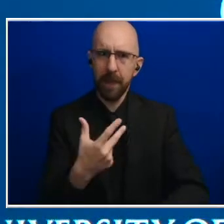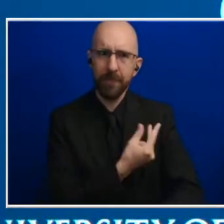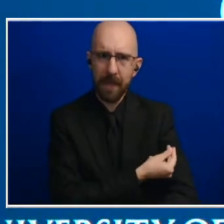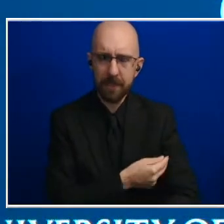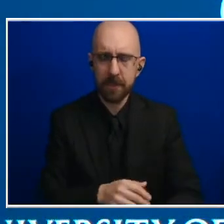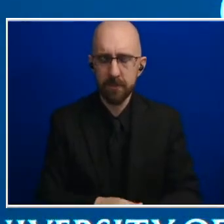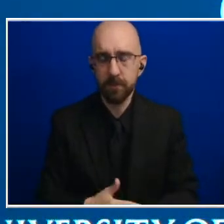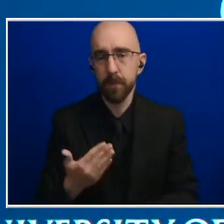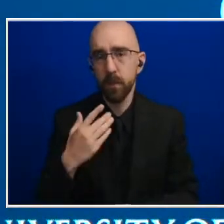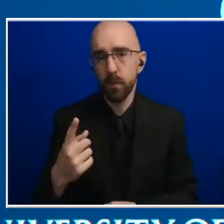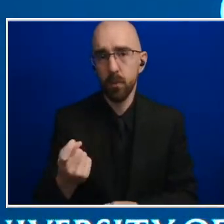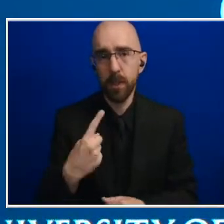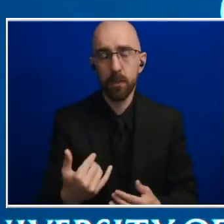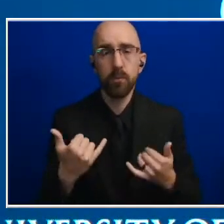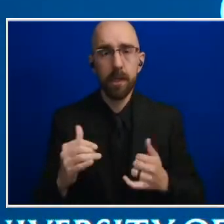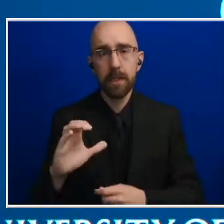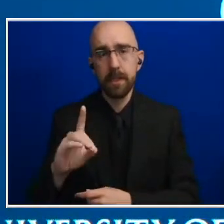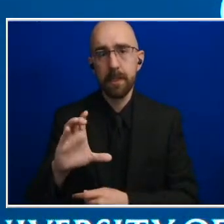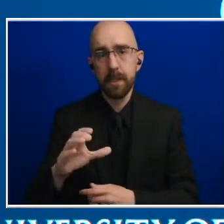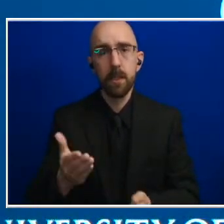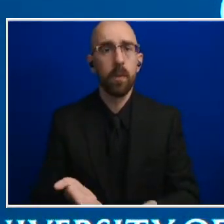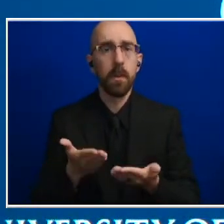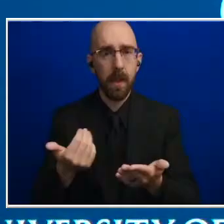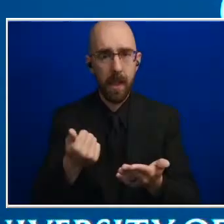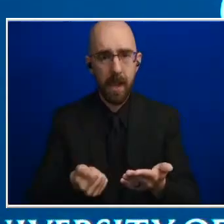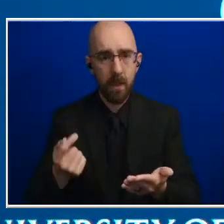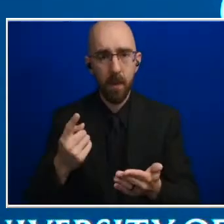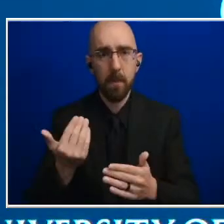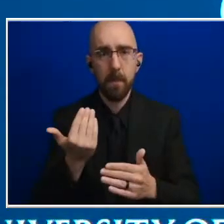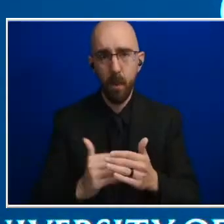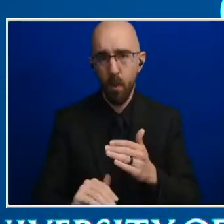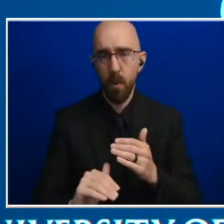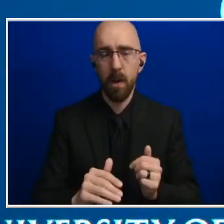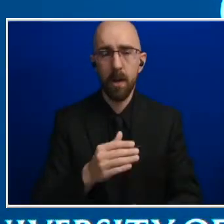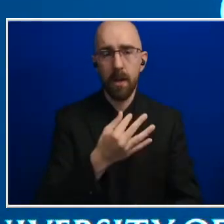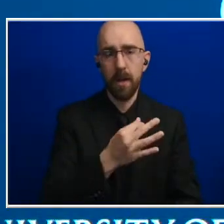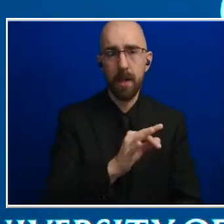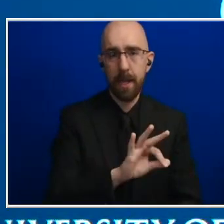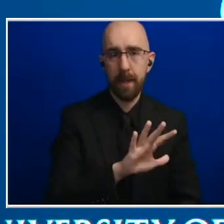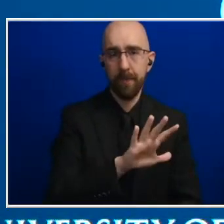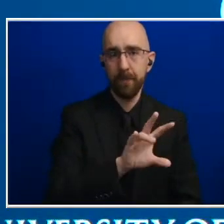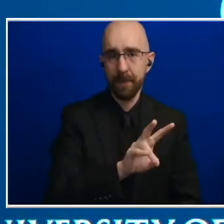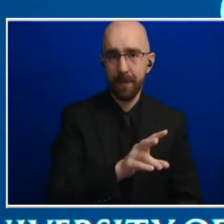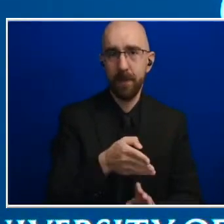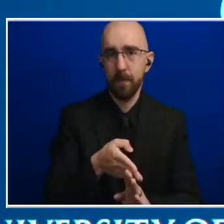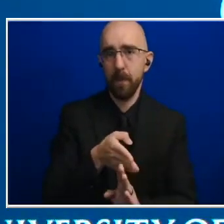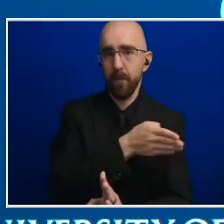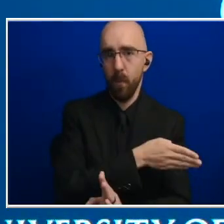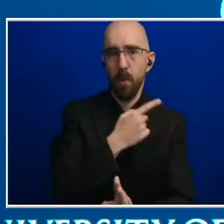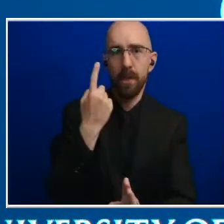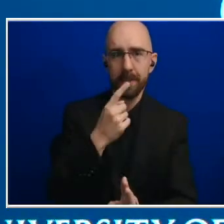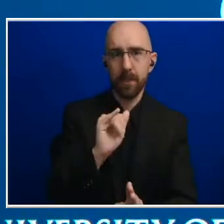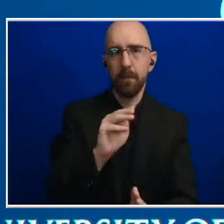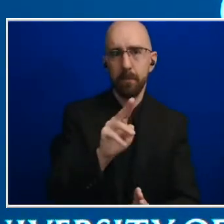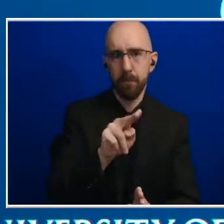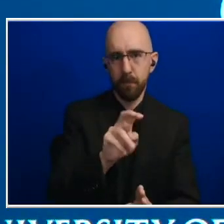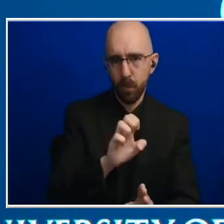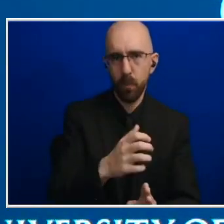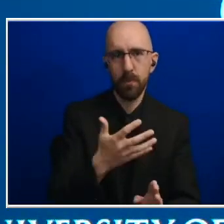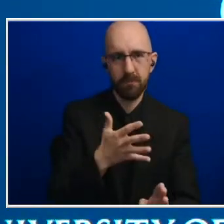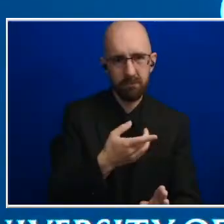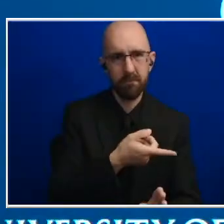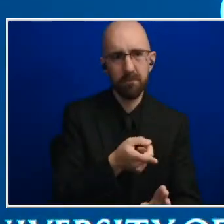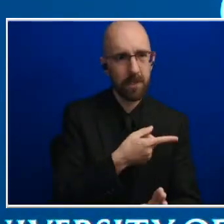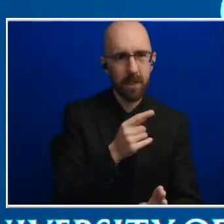now the CDC recommends that anyone who was born 1957 or before is considered immune because of just